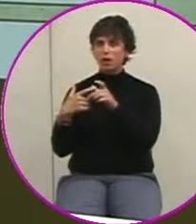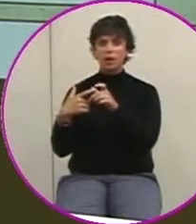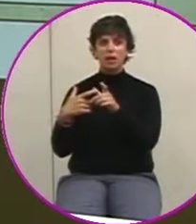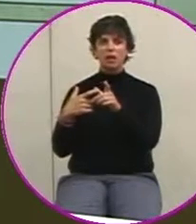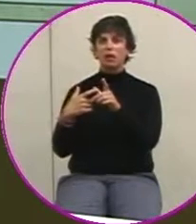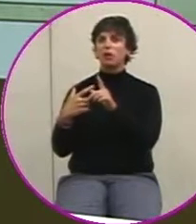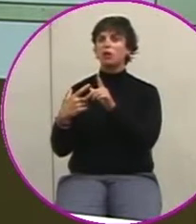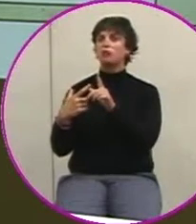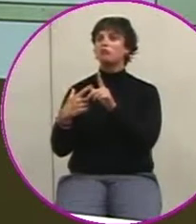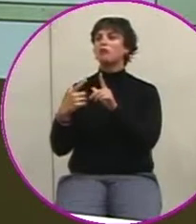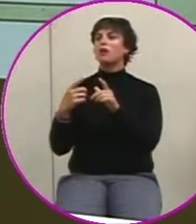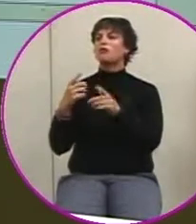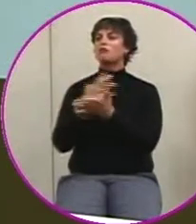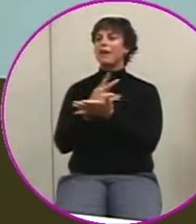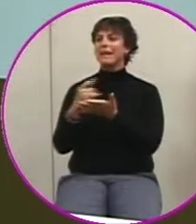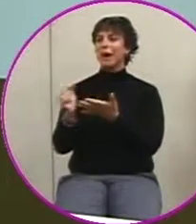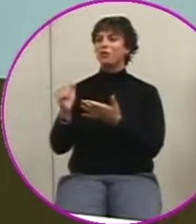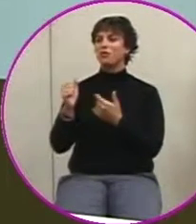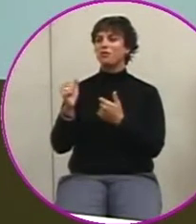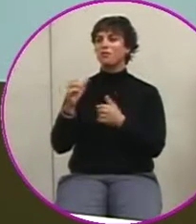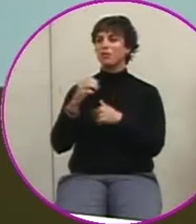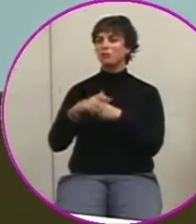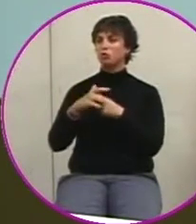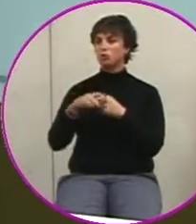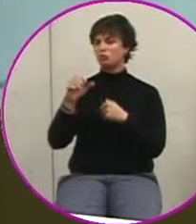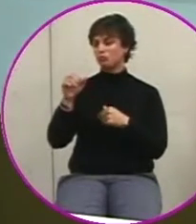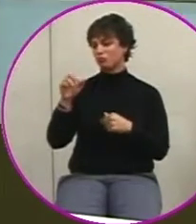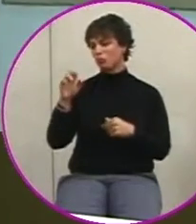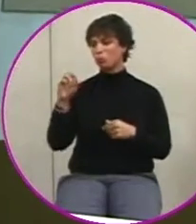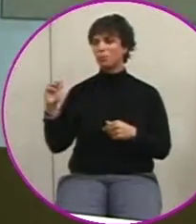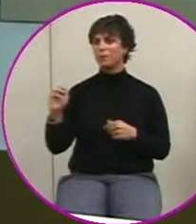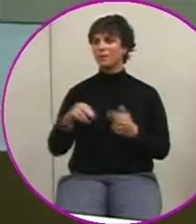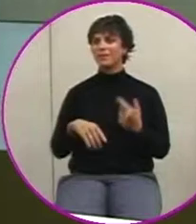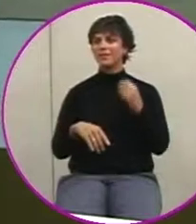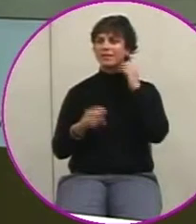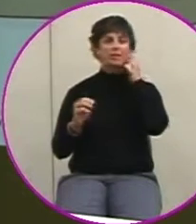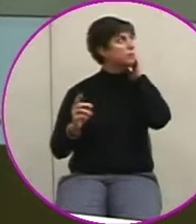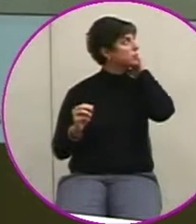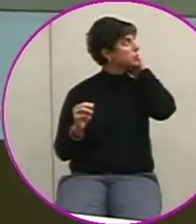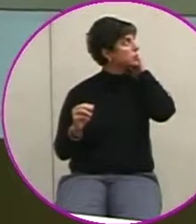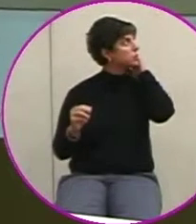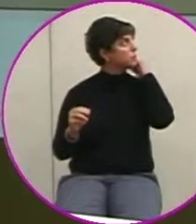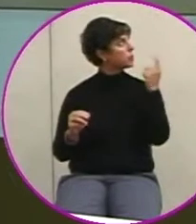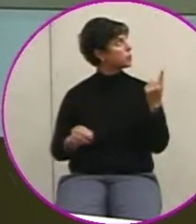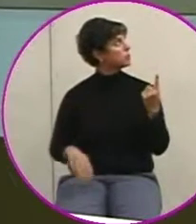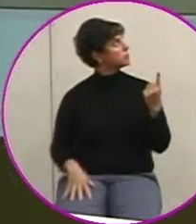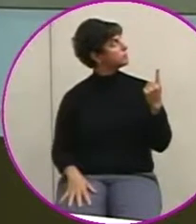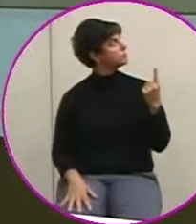Running out of room. Okay. Number 1.